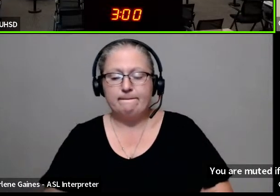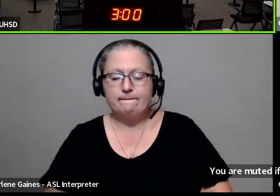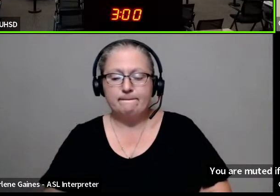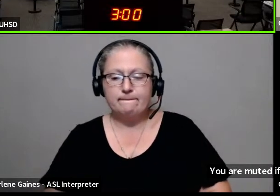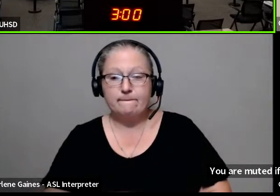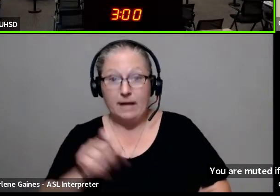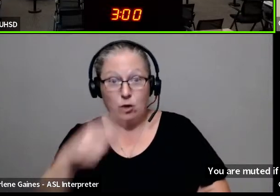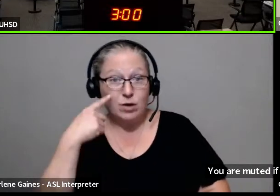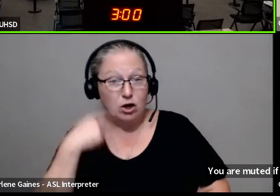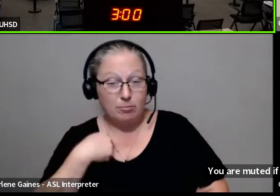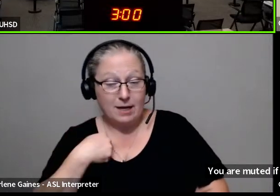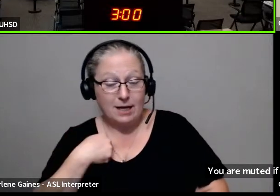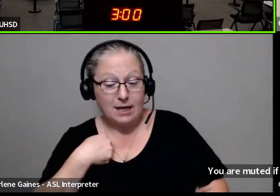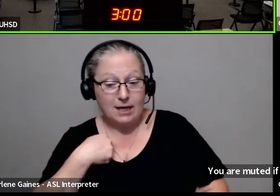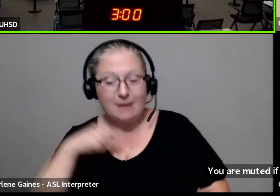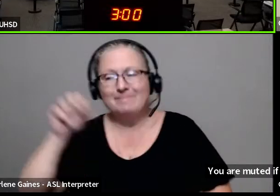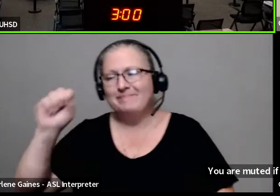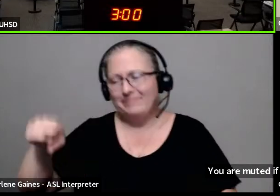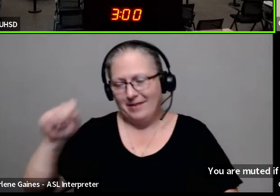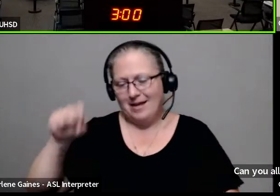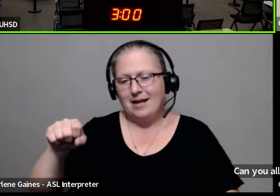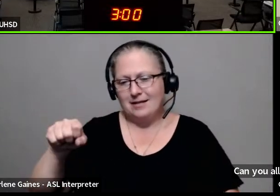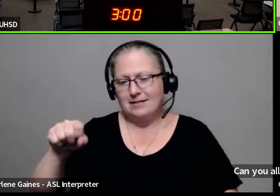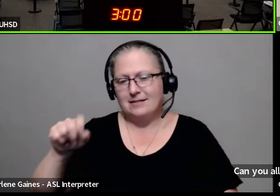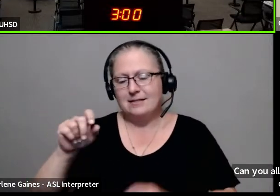Can y'all hear me? Yes. Can